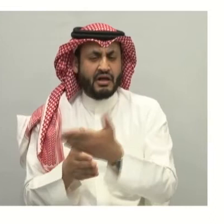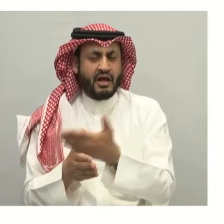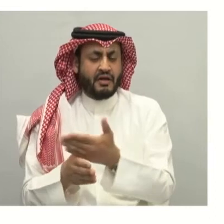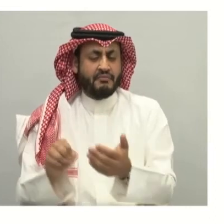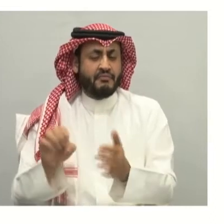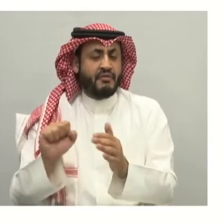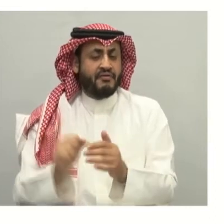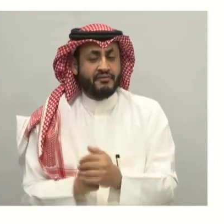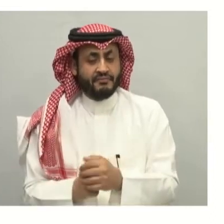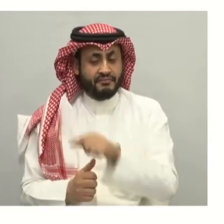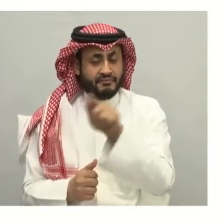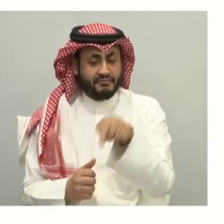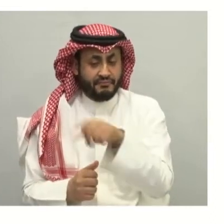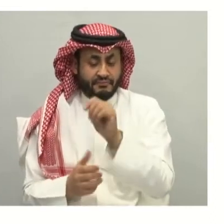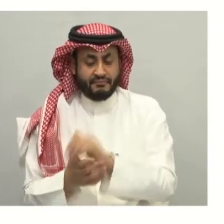Fish,